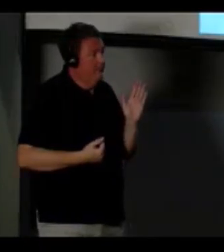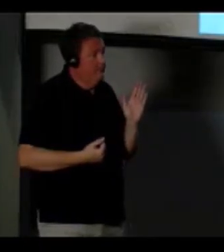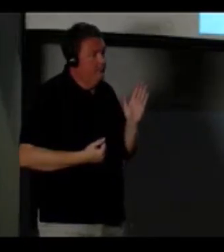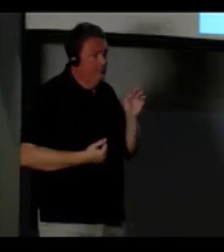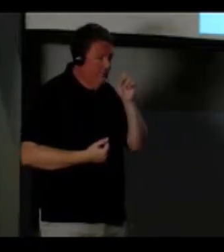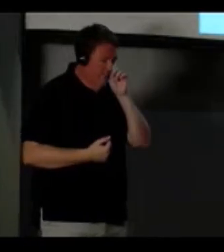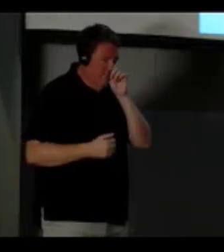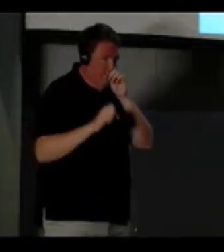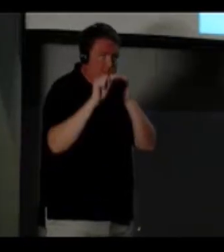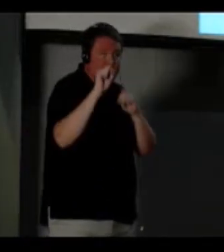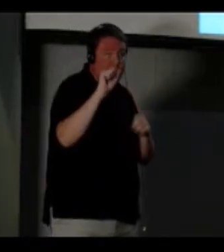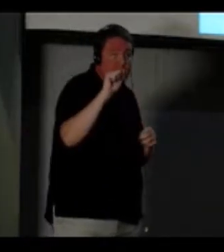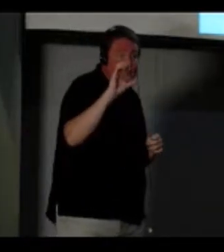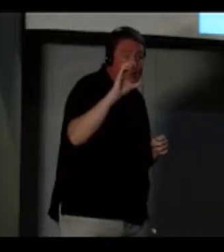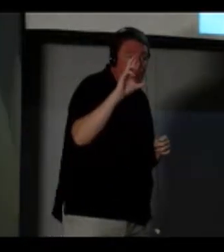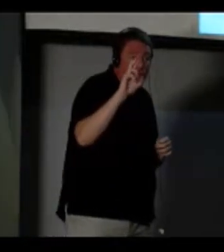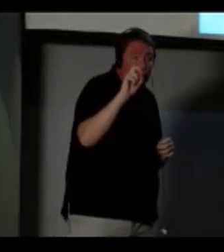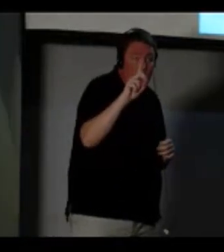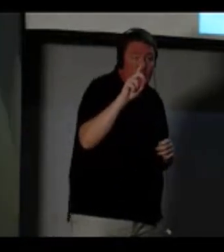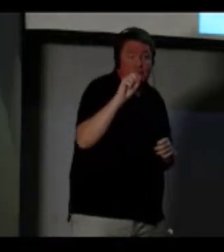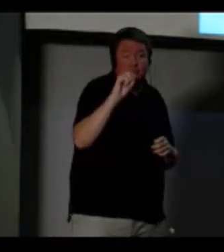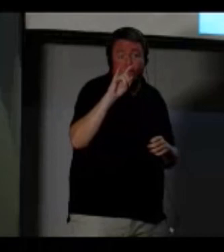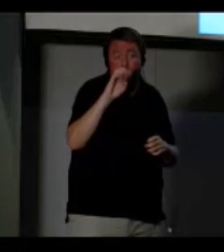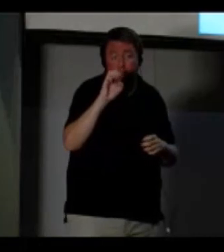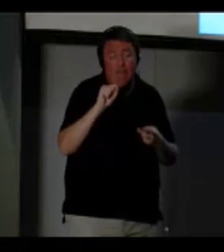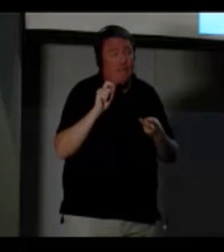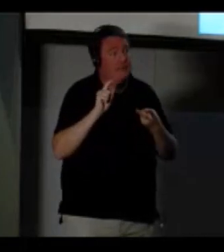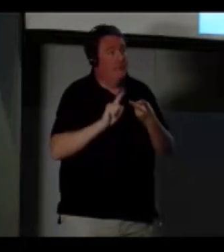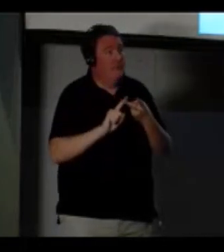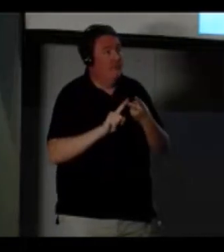sacred sites, protected